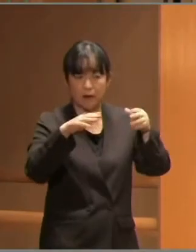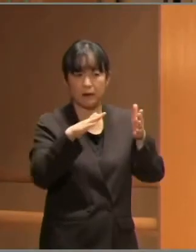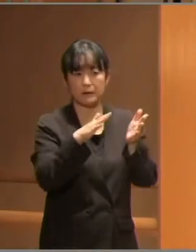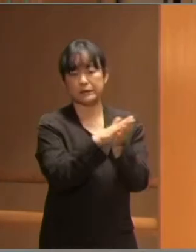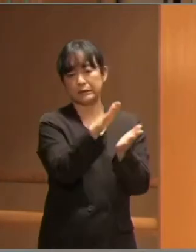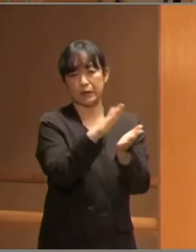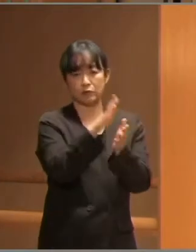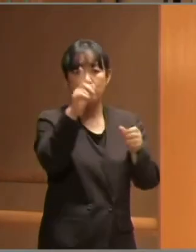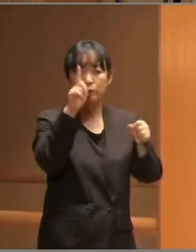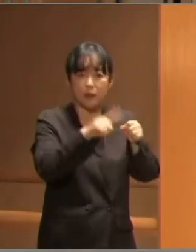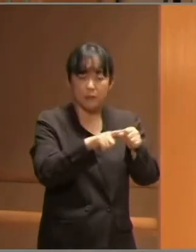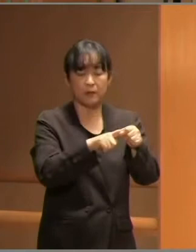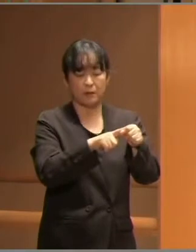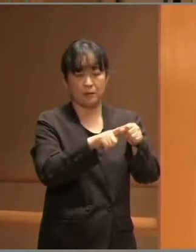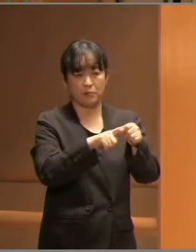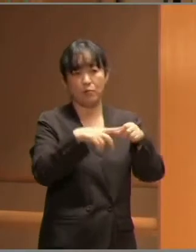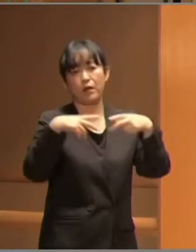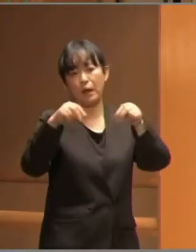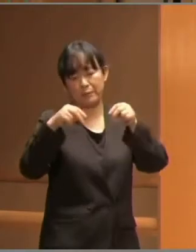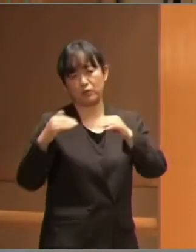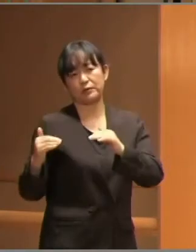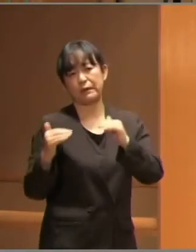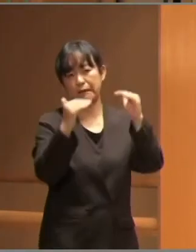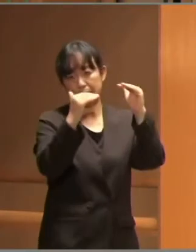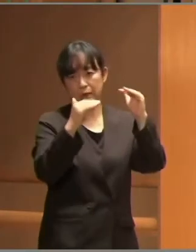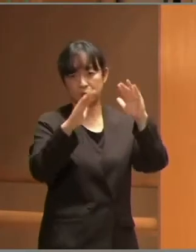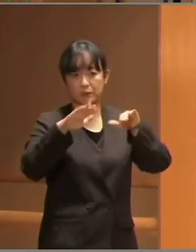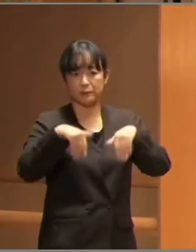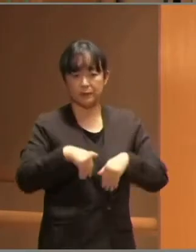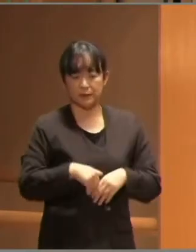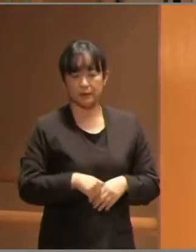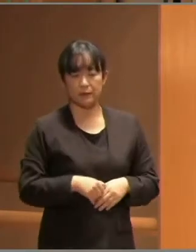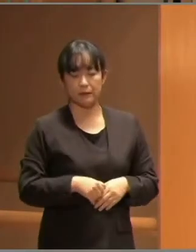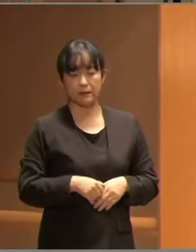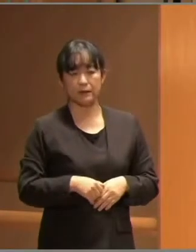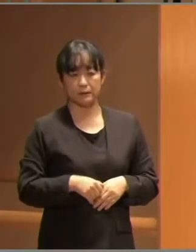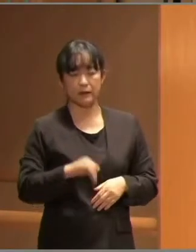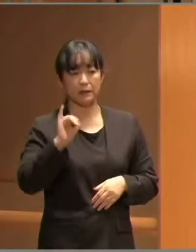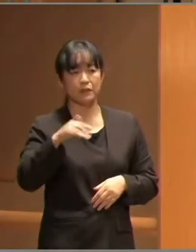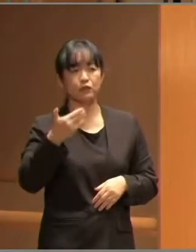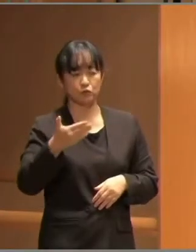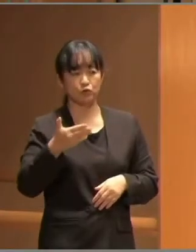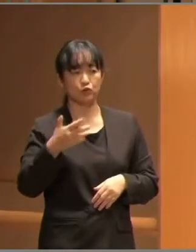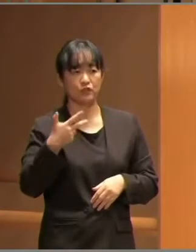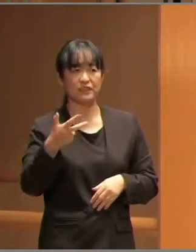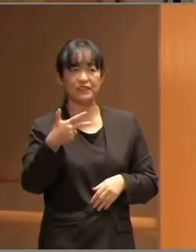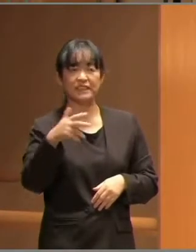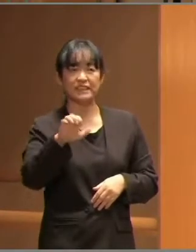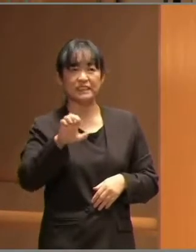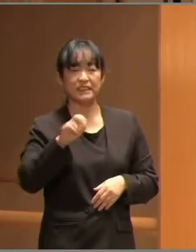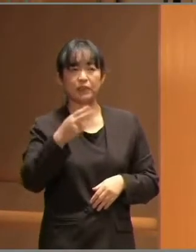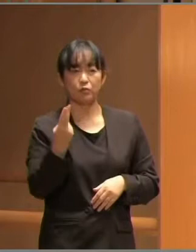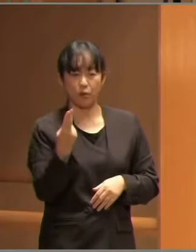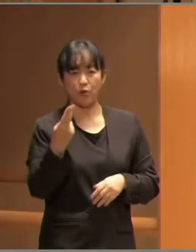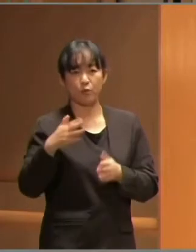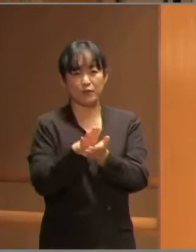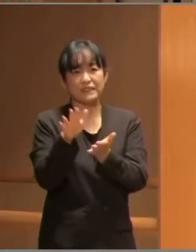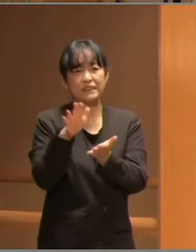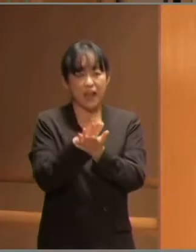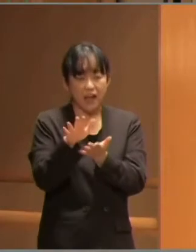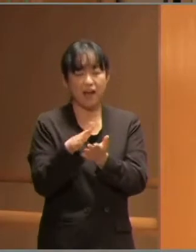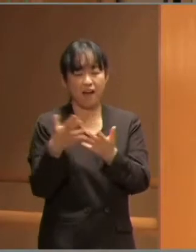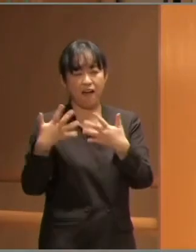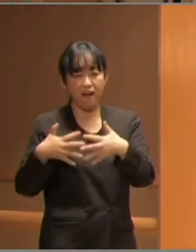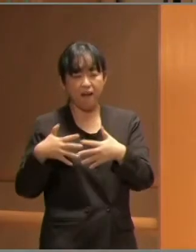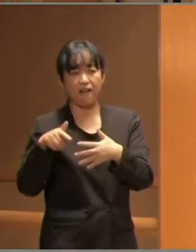was developed for printing paper, and after inkjet printer appeared,